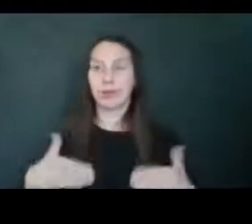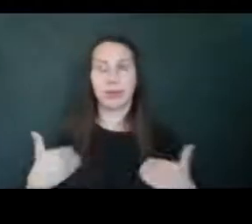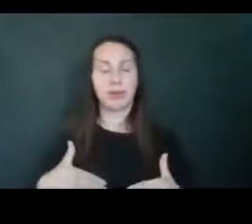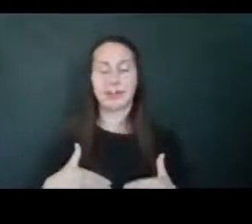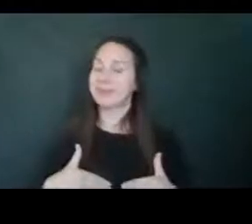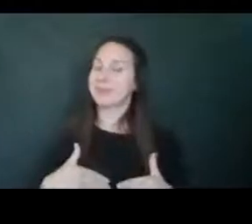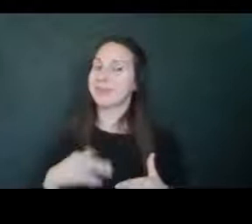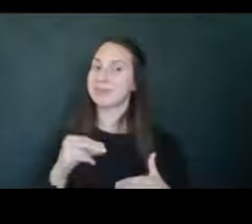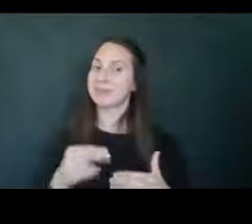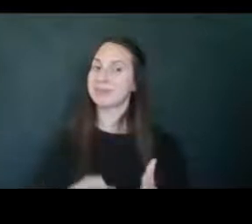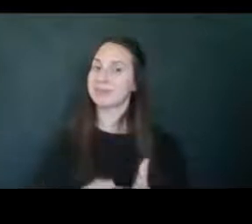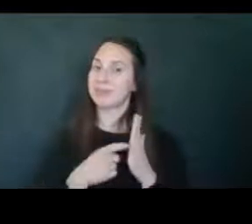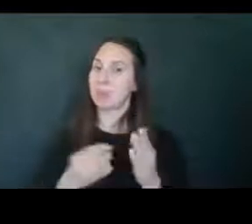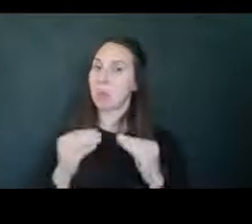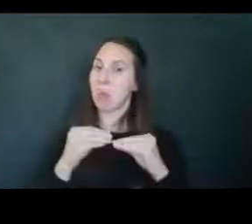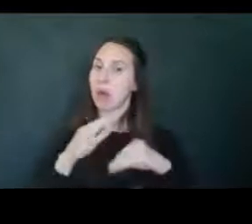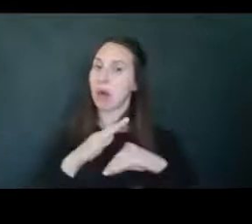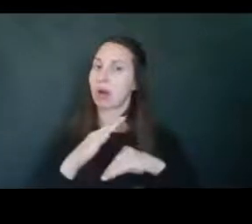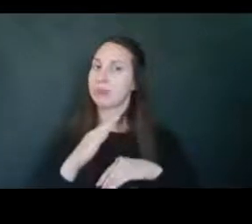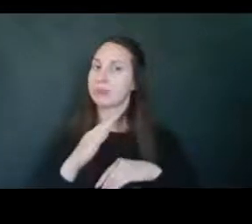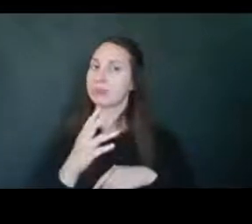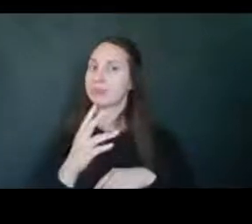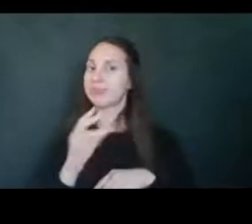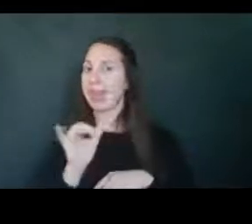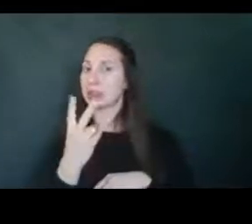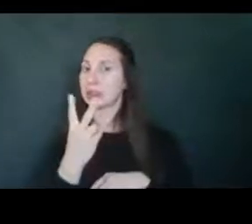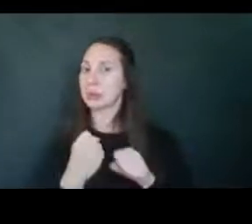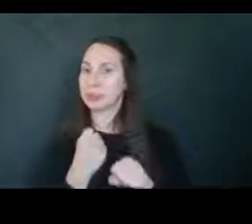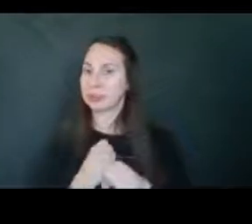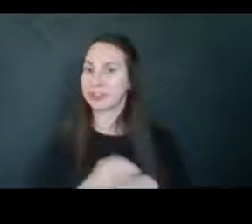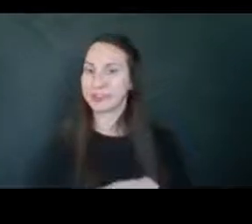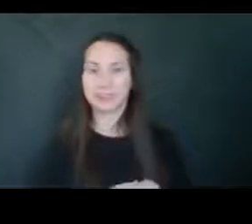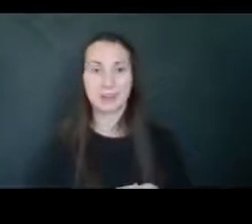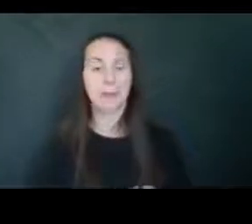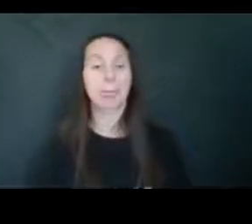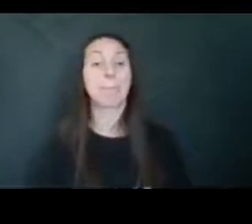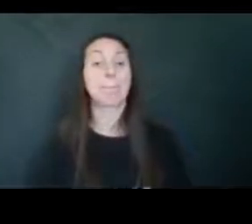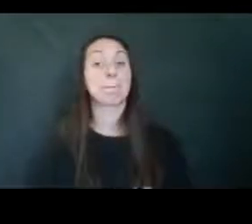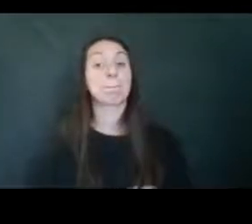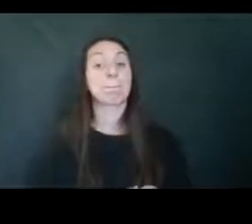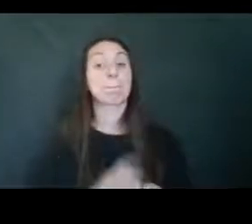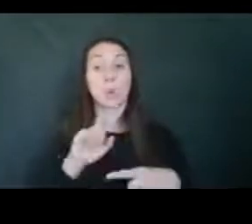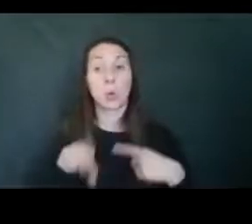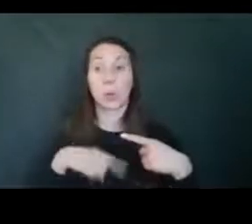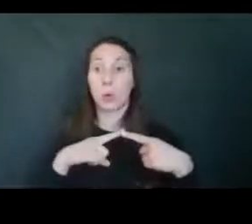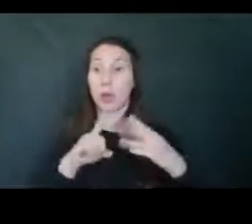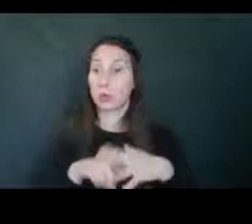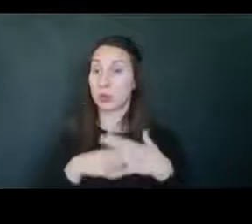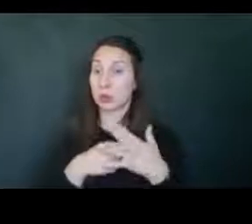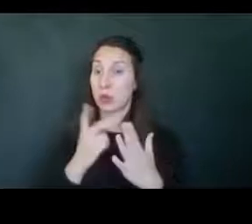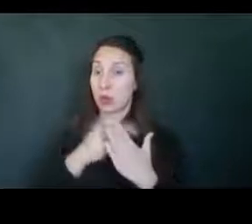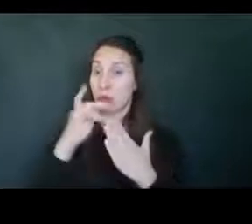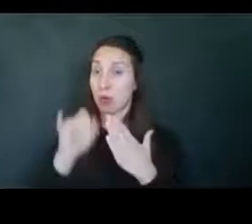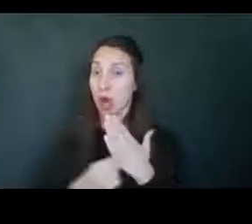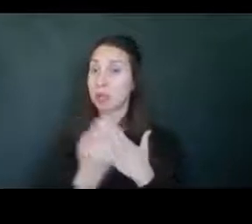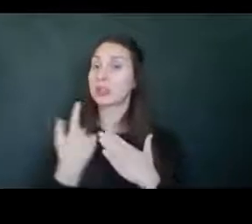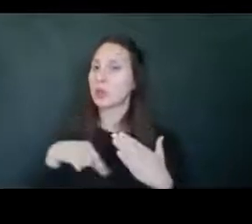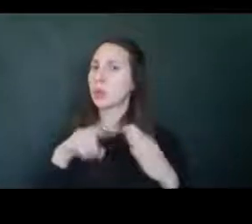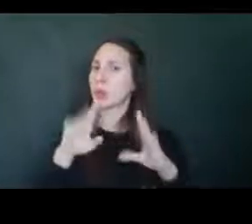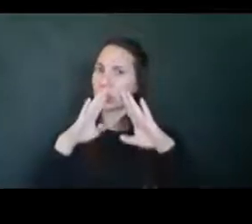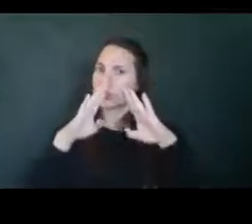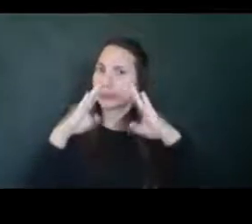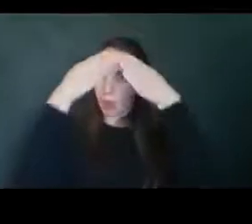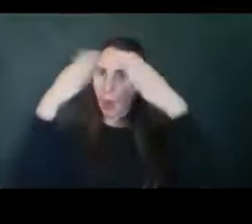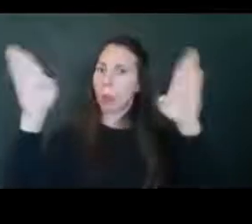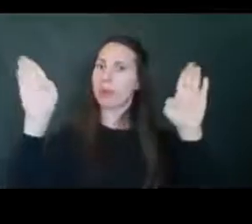The second similarity is that when we started the projects, we were open to what the target population would